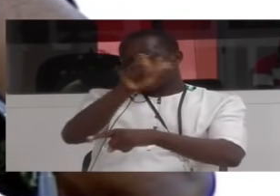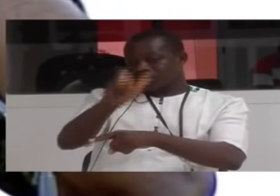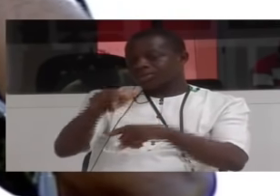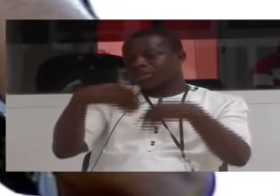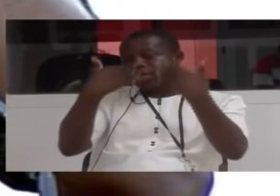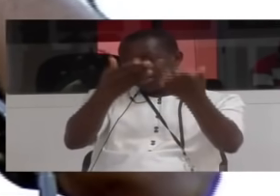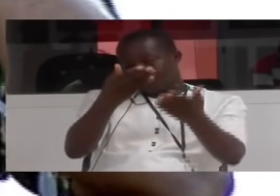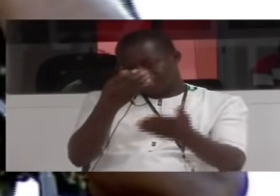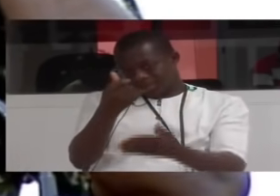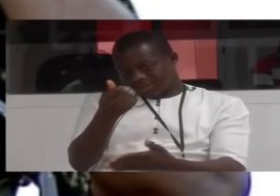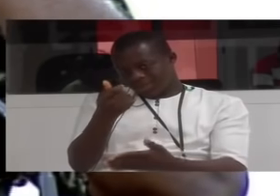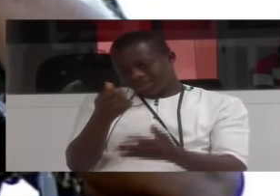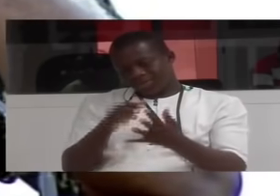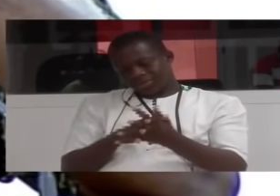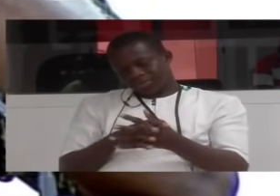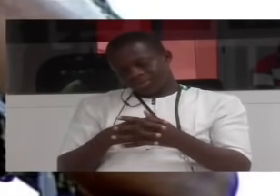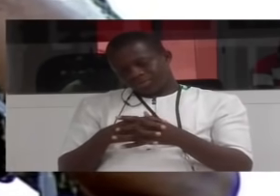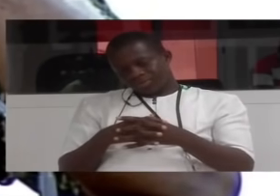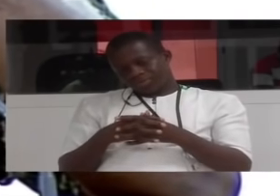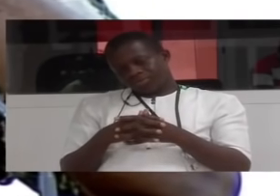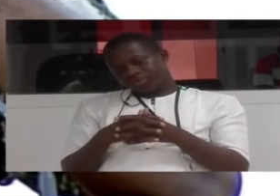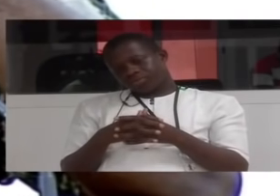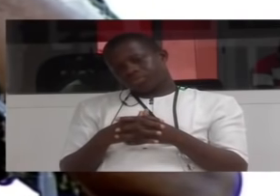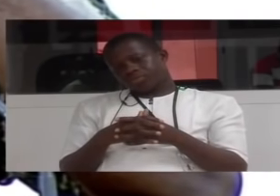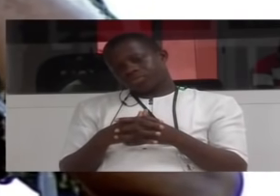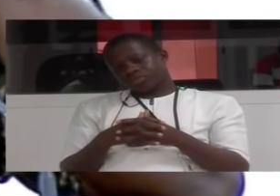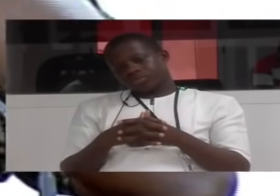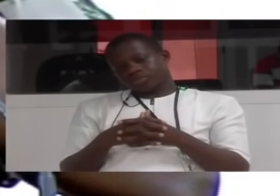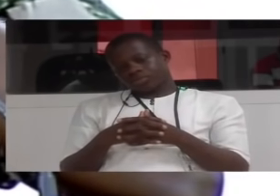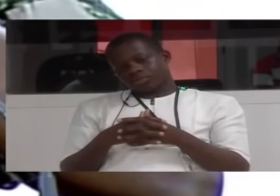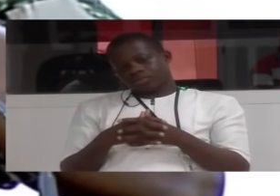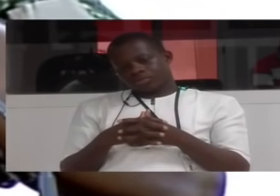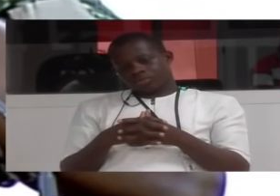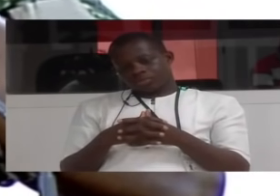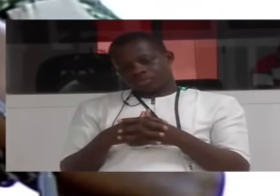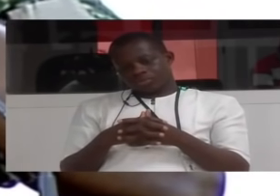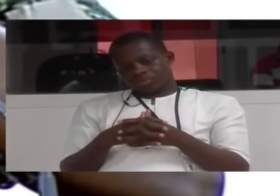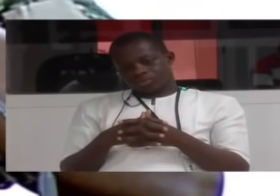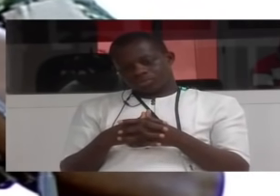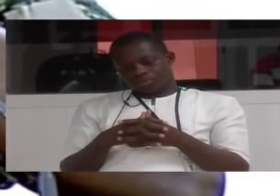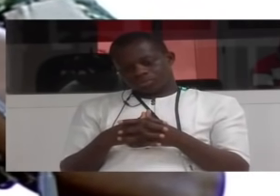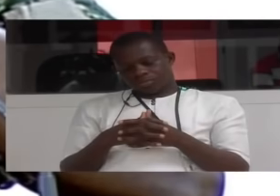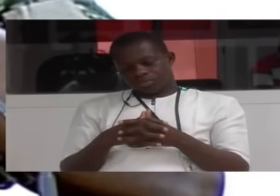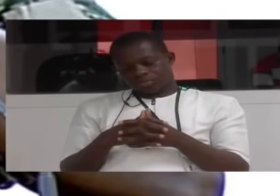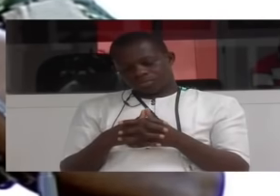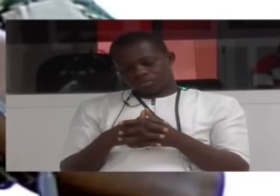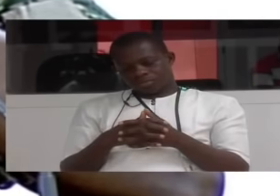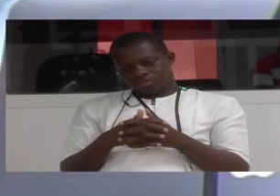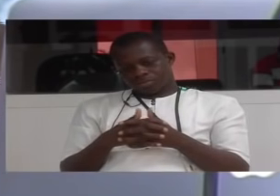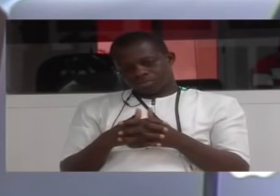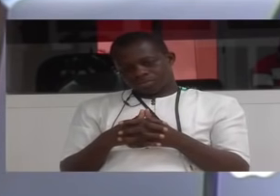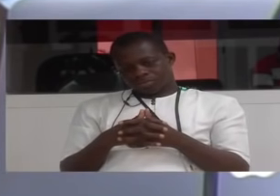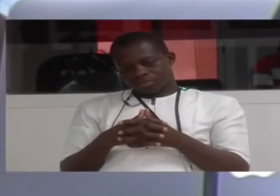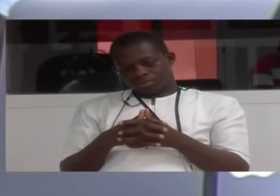me, I'm going out. We are taking money to the NIA, the one who is leading between those